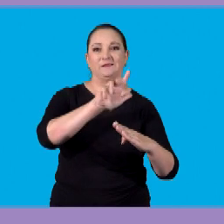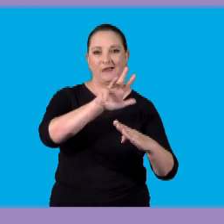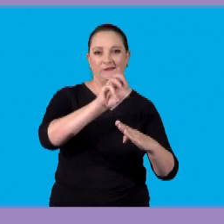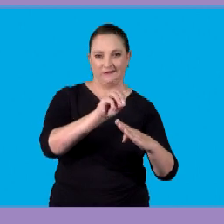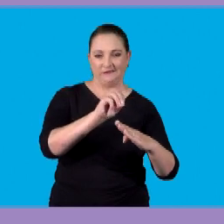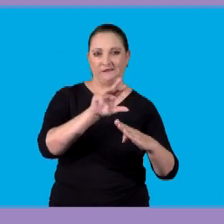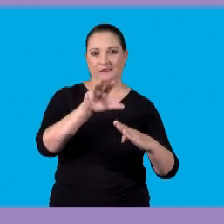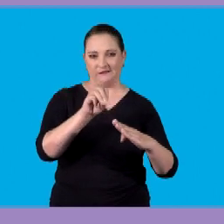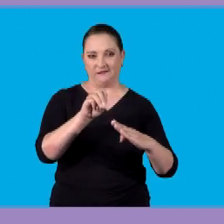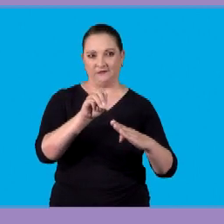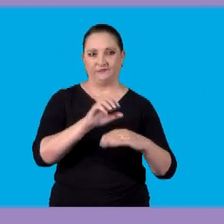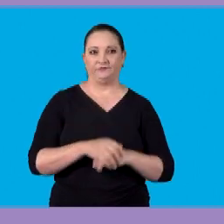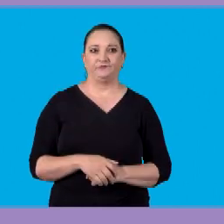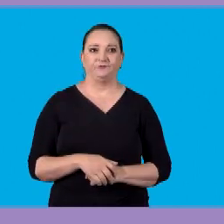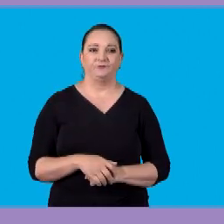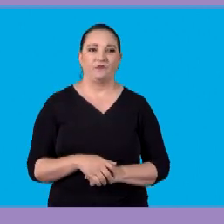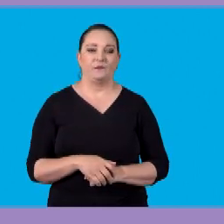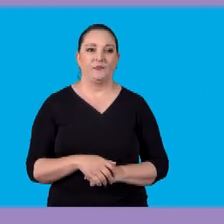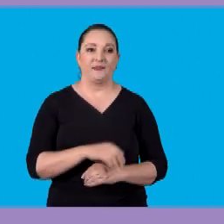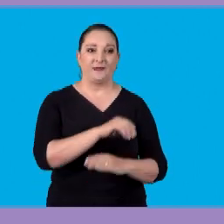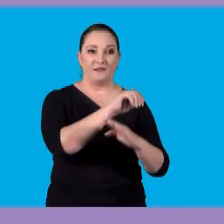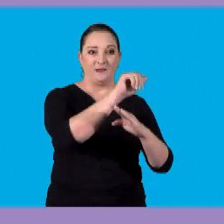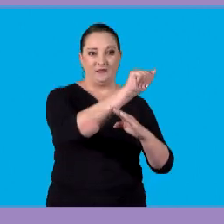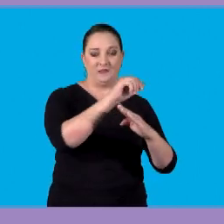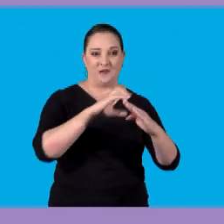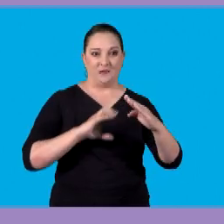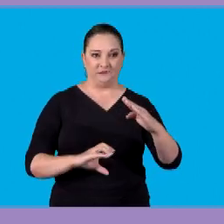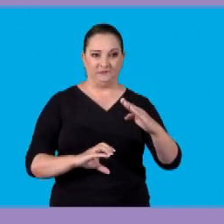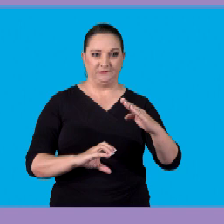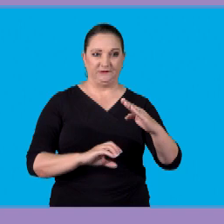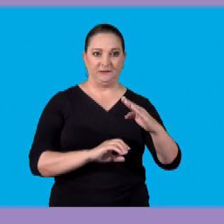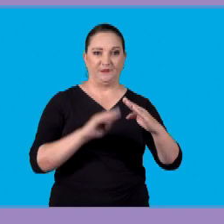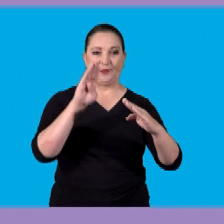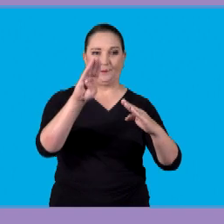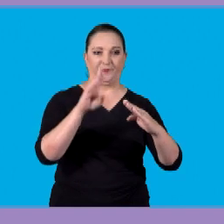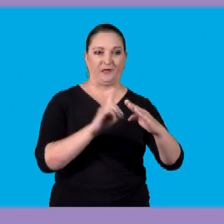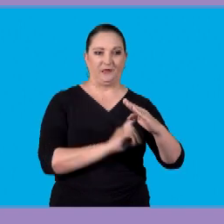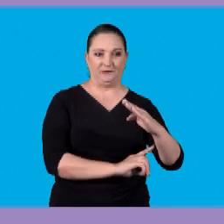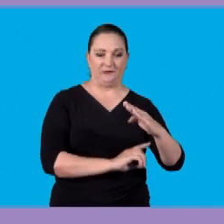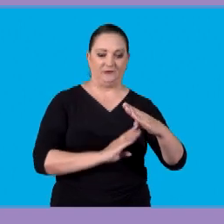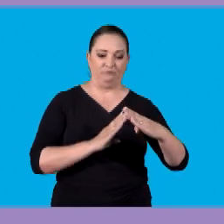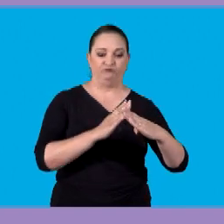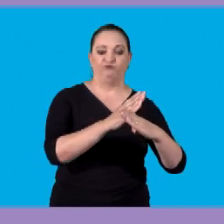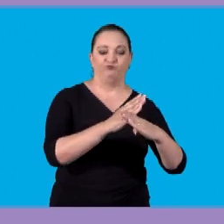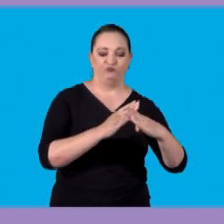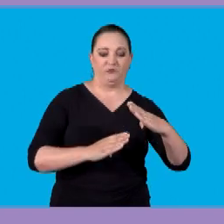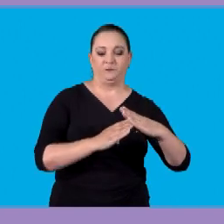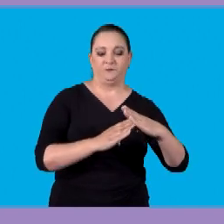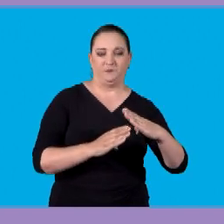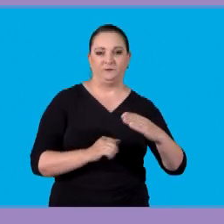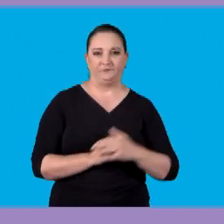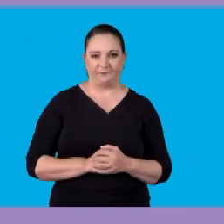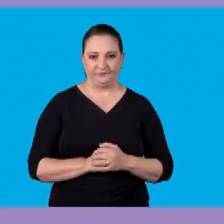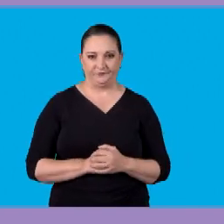property down. So that is AC is perpendicular to DB. And the last property concerning the